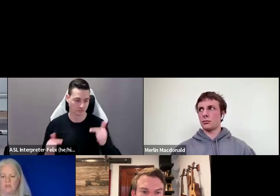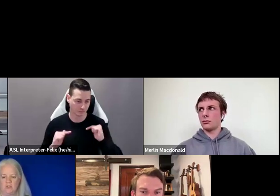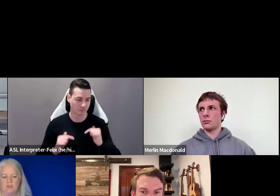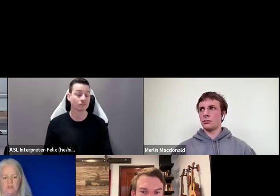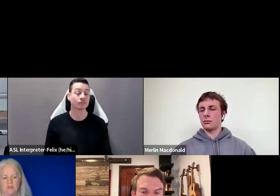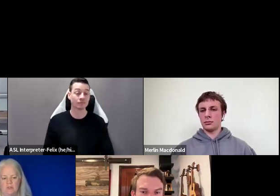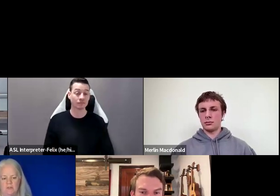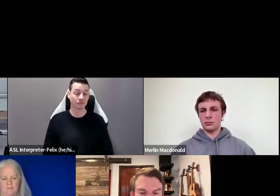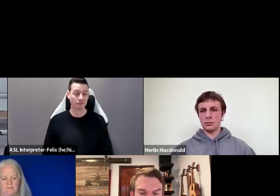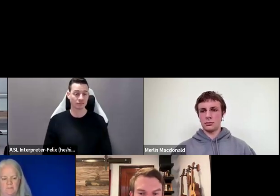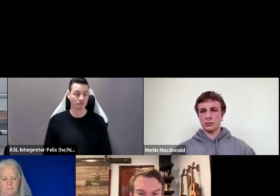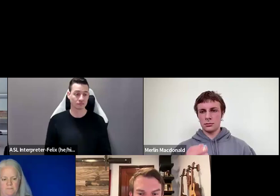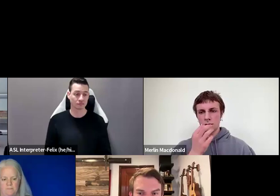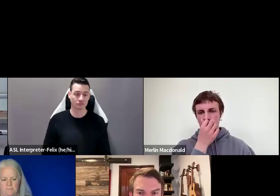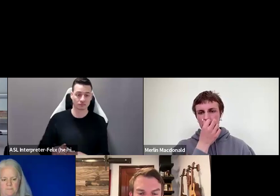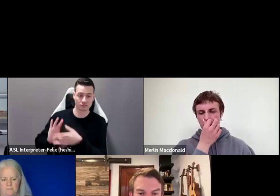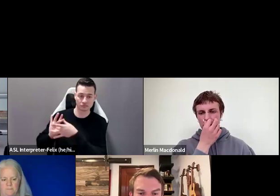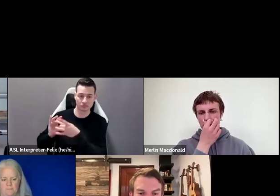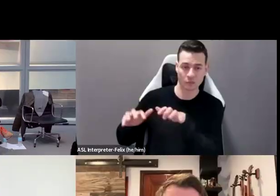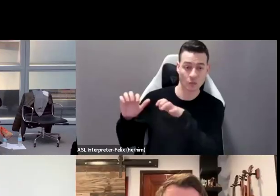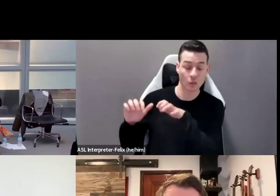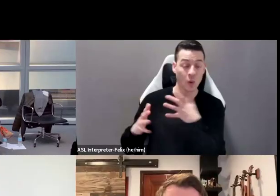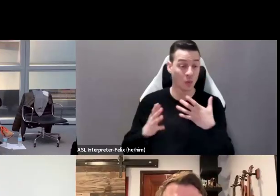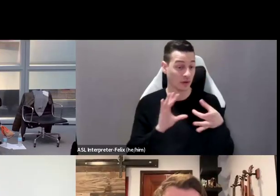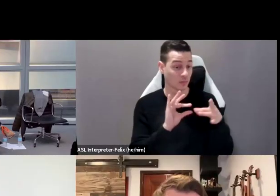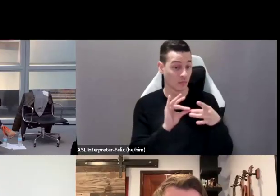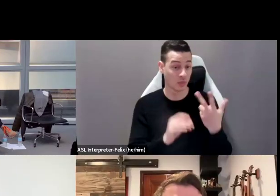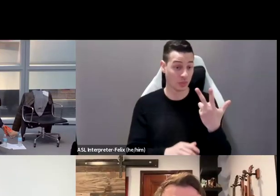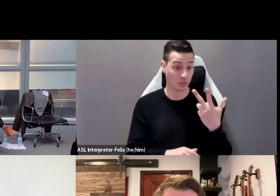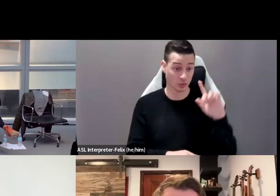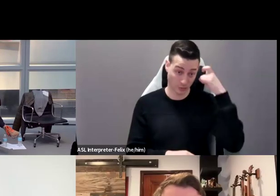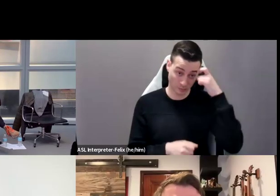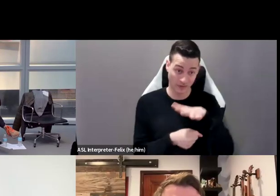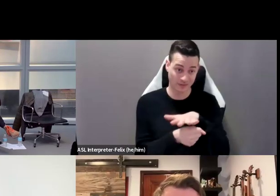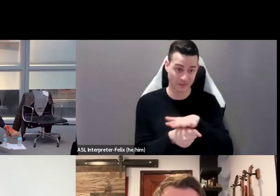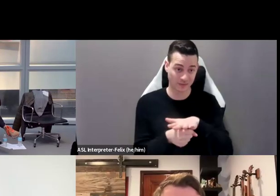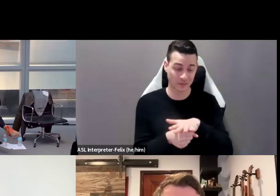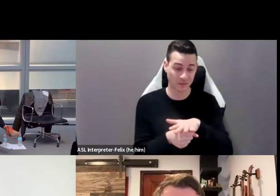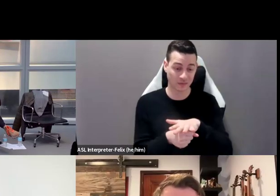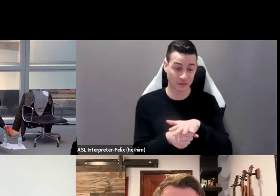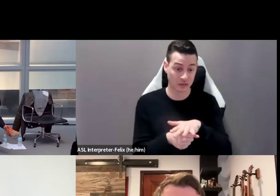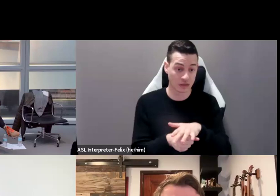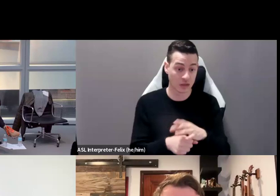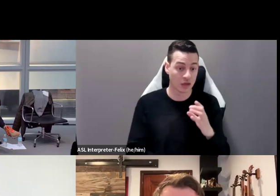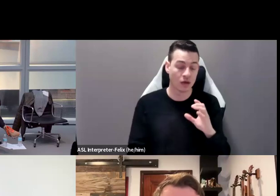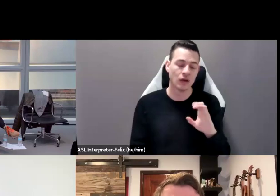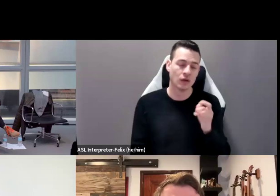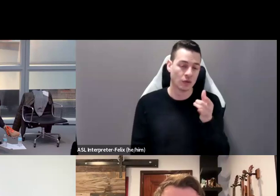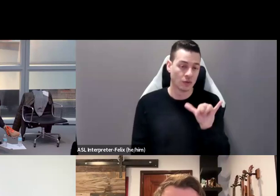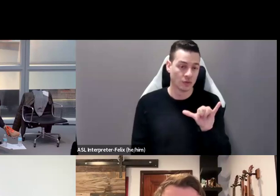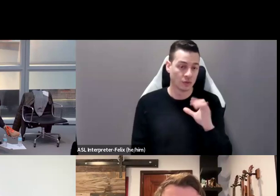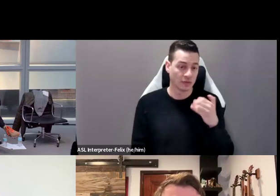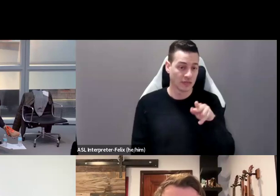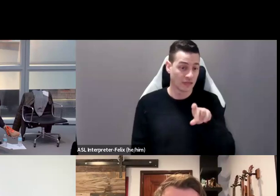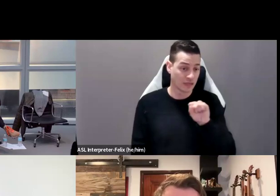I'd really like to highlight the 3 Bronx campuses because I know so much about them, but there are the CUNY Care staff. There is a